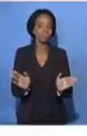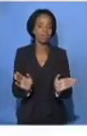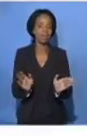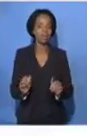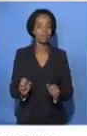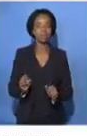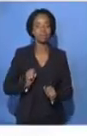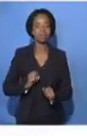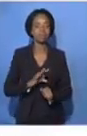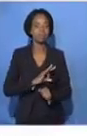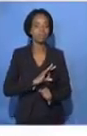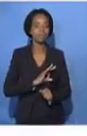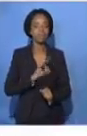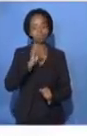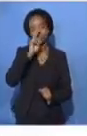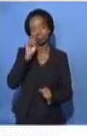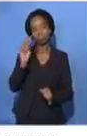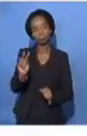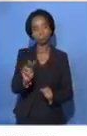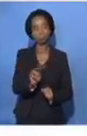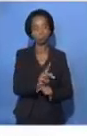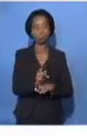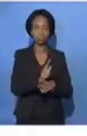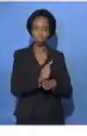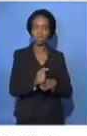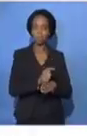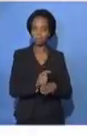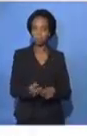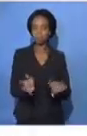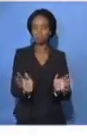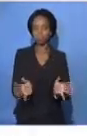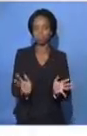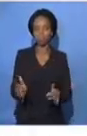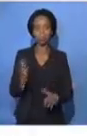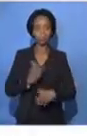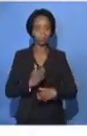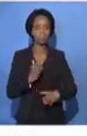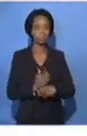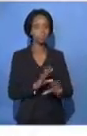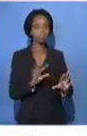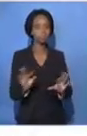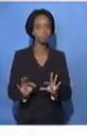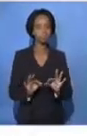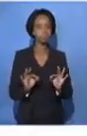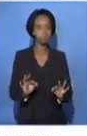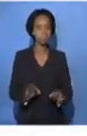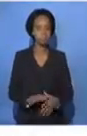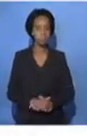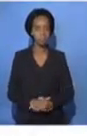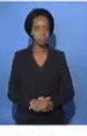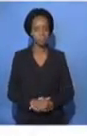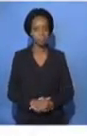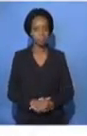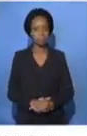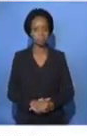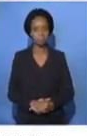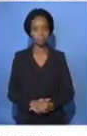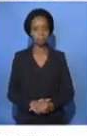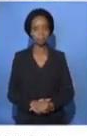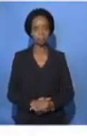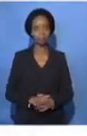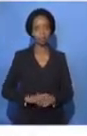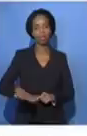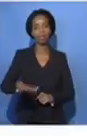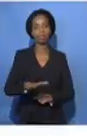staff seemed adequately trained to perform their duties. A number of voting